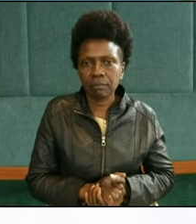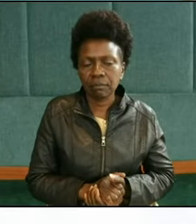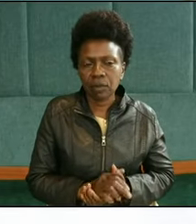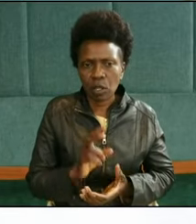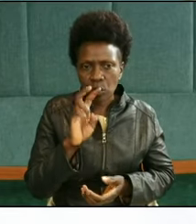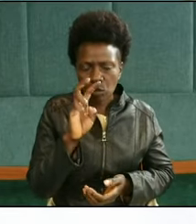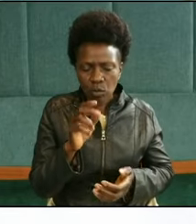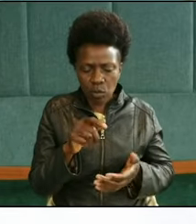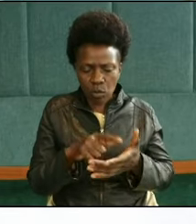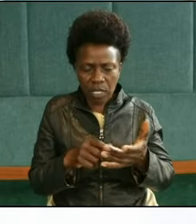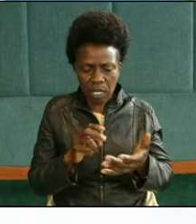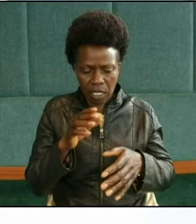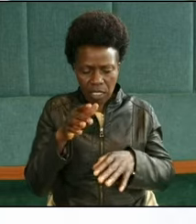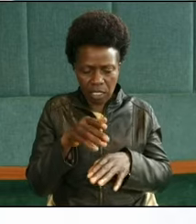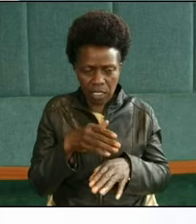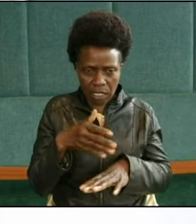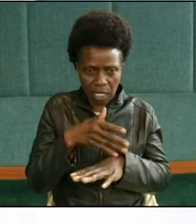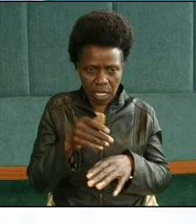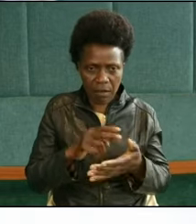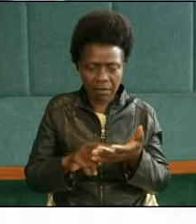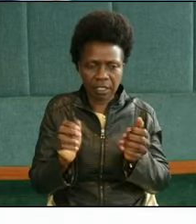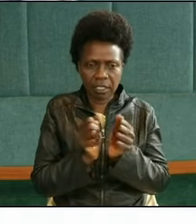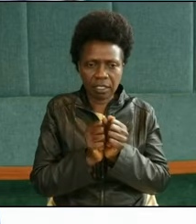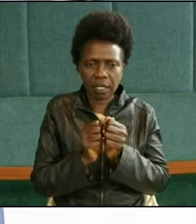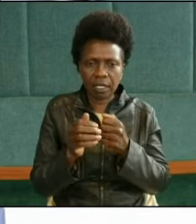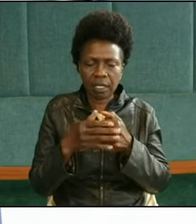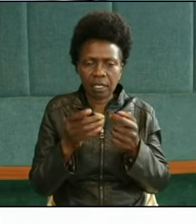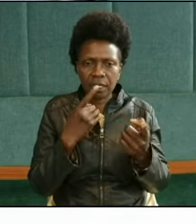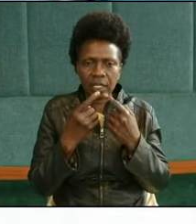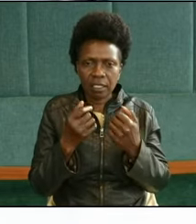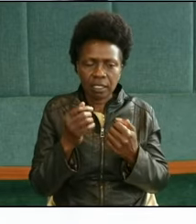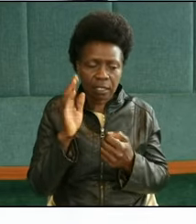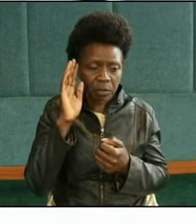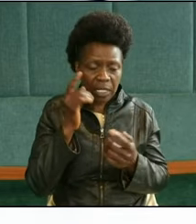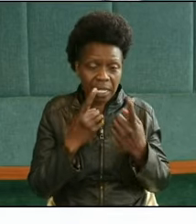Look at what they are singing in verse 9. And they sang a new song saying,